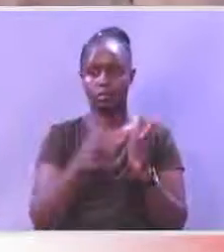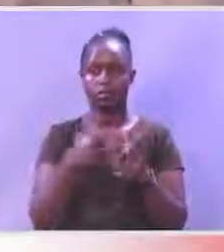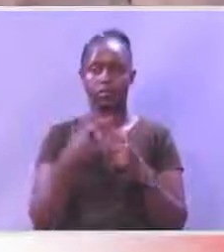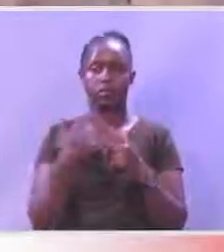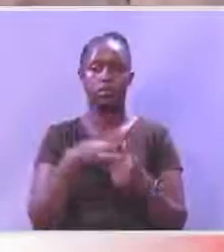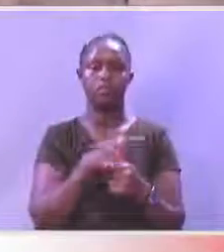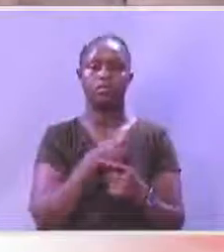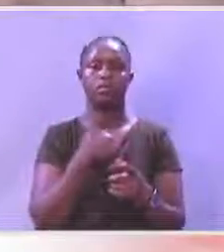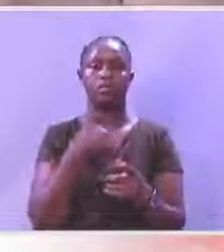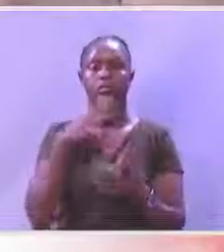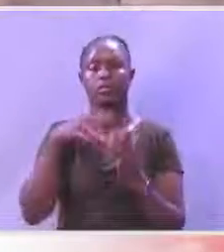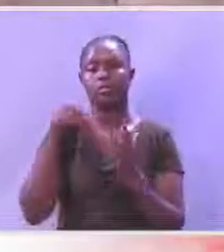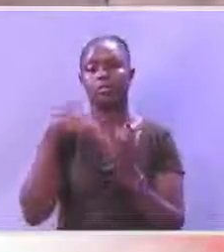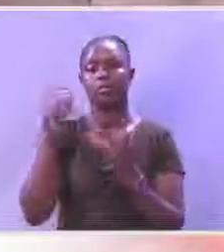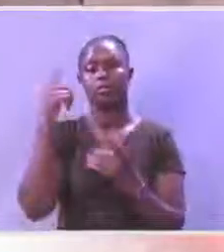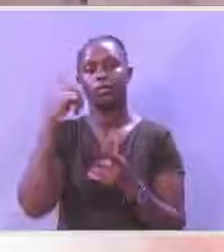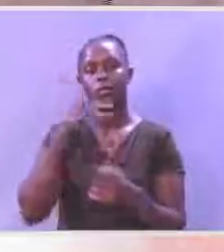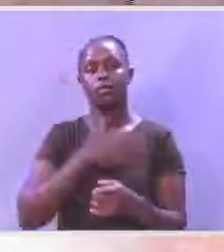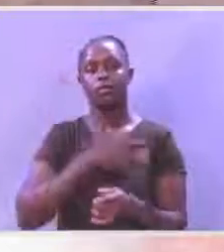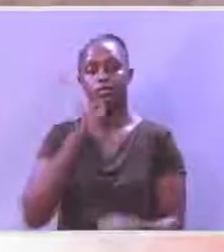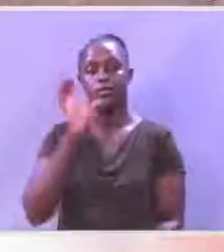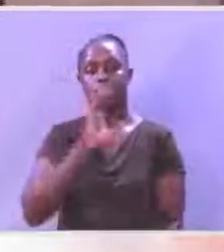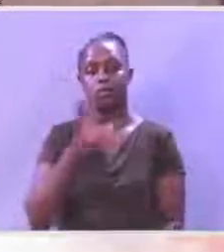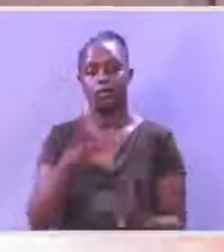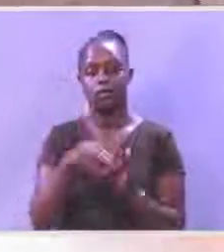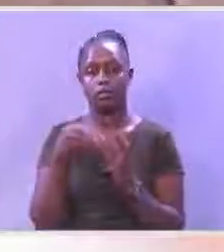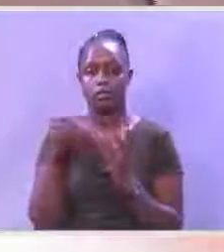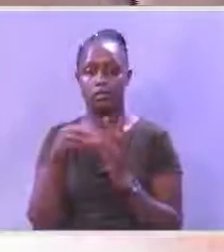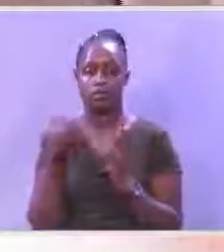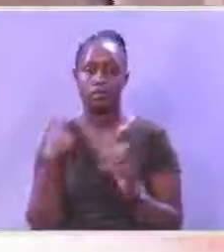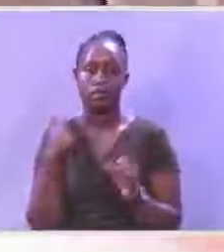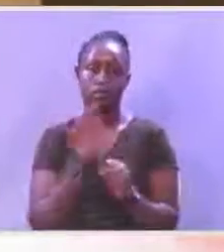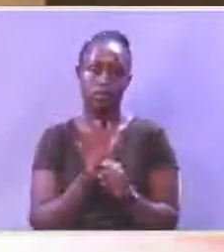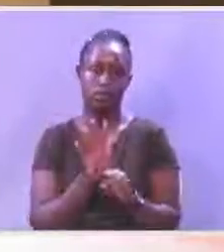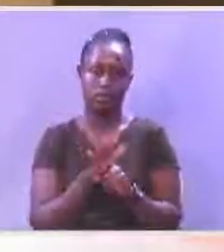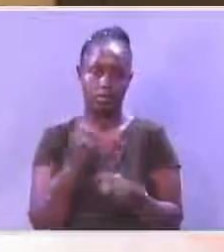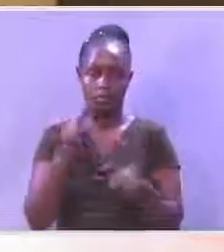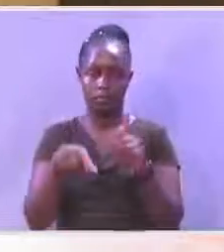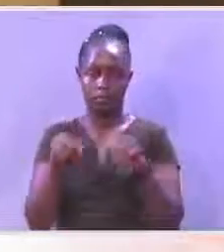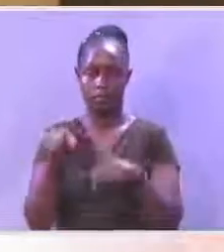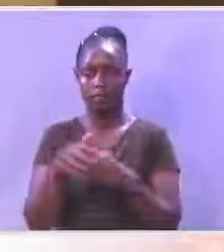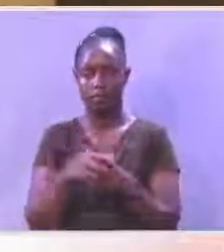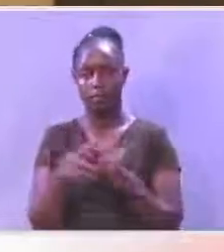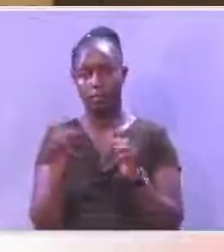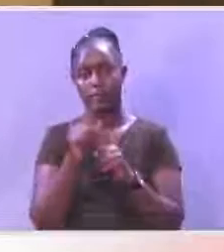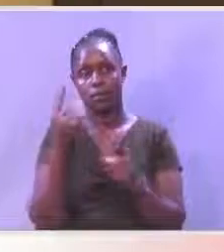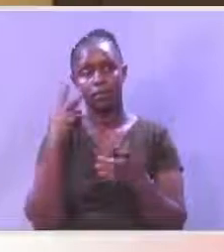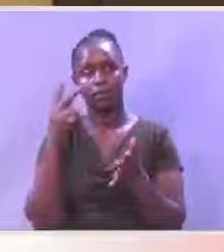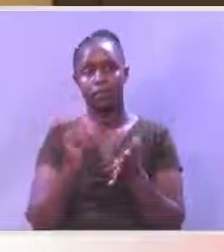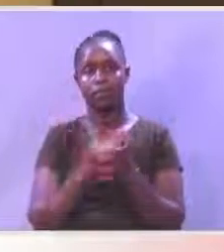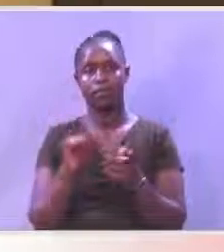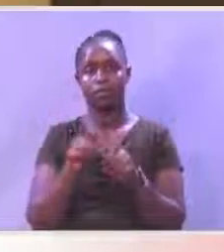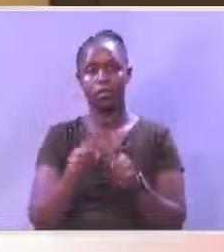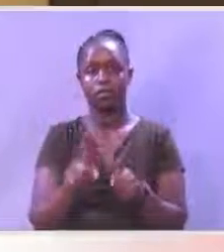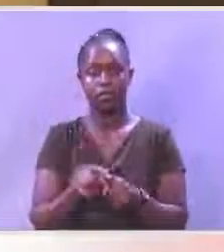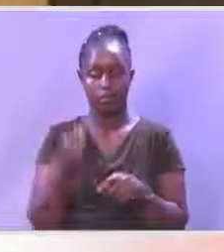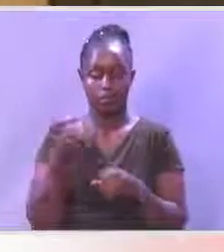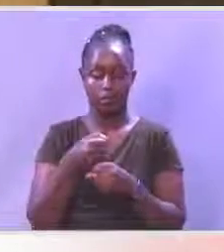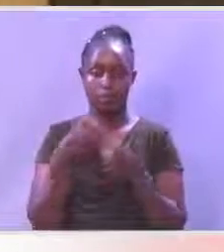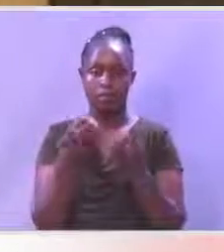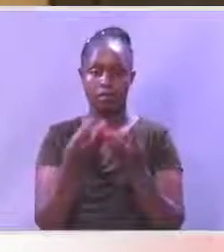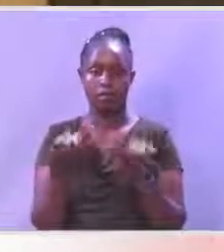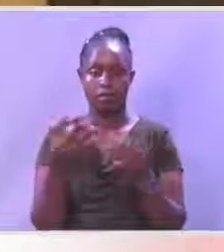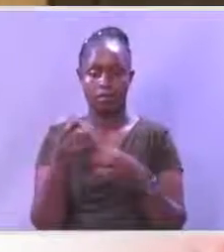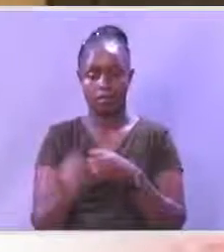option for our customers to choose from. We have a range of varieties. We've had a long-standing relationship with Chandarana for many, many